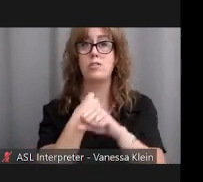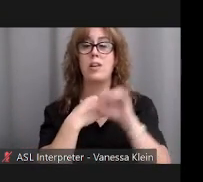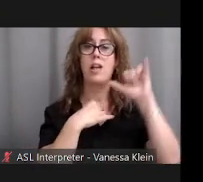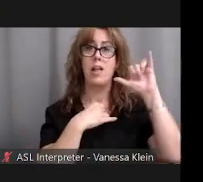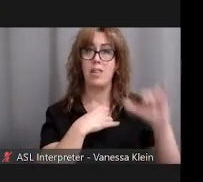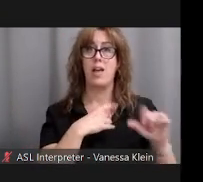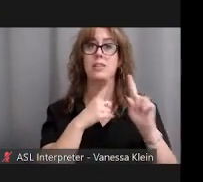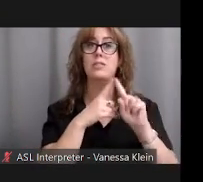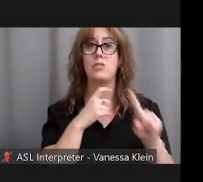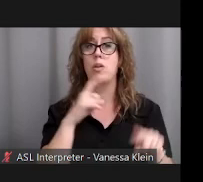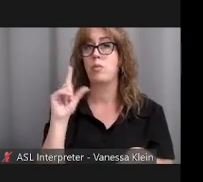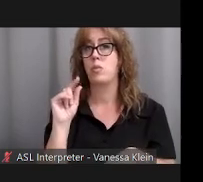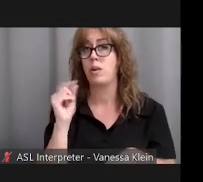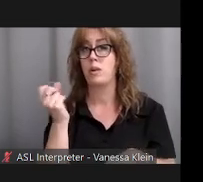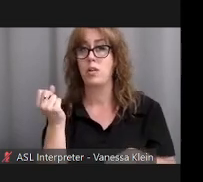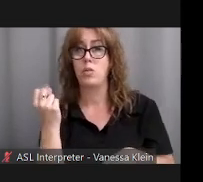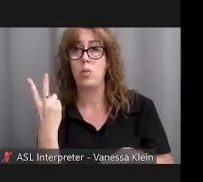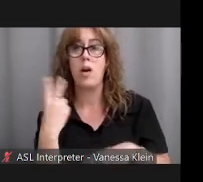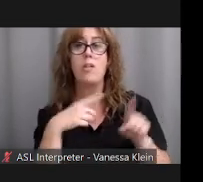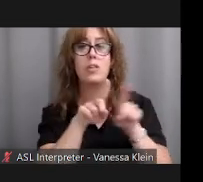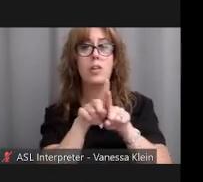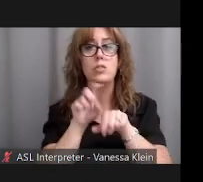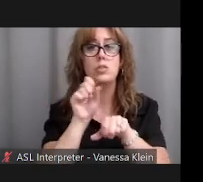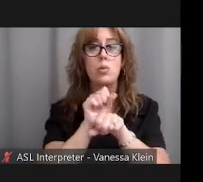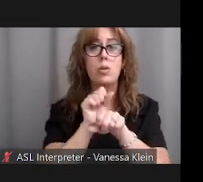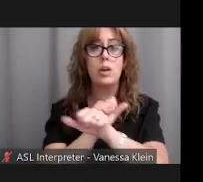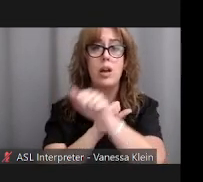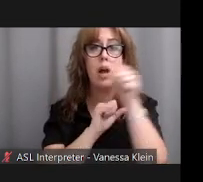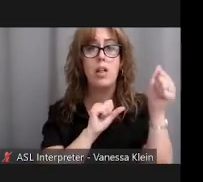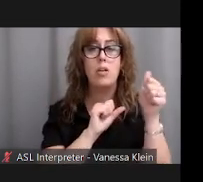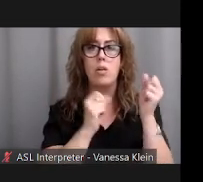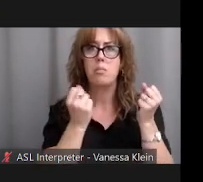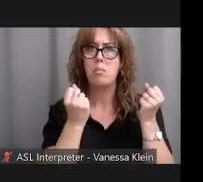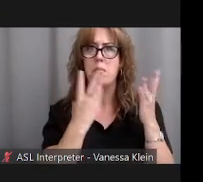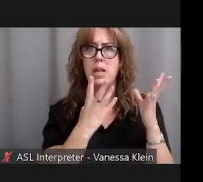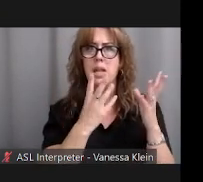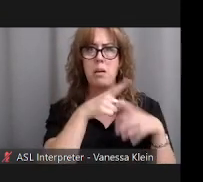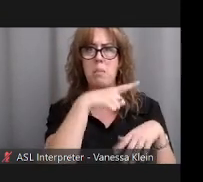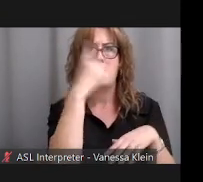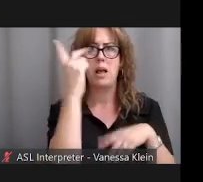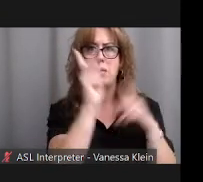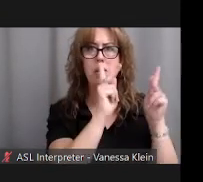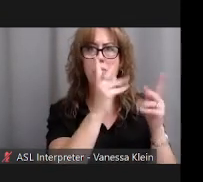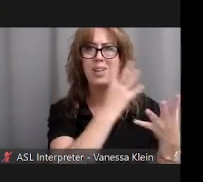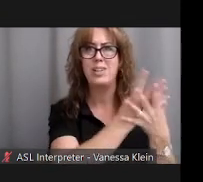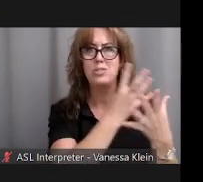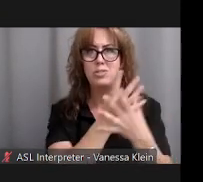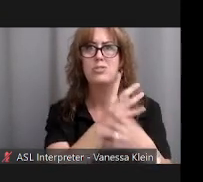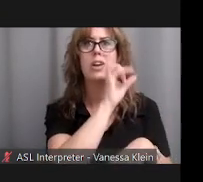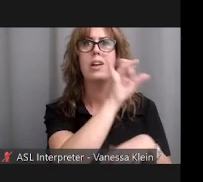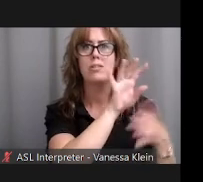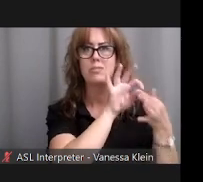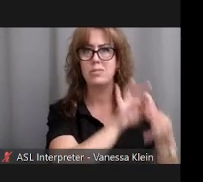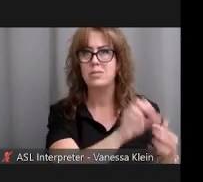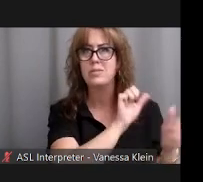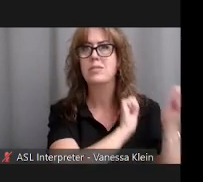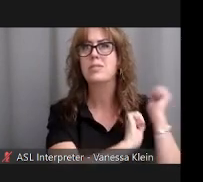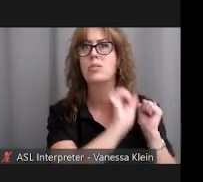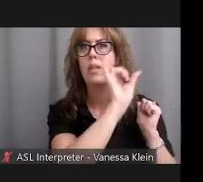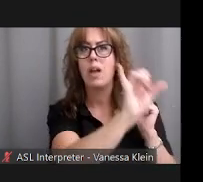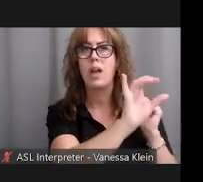in 2016, that's, you know, looking at mass incarceration. But it's great to think that people